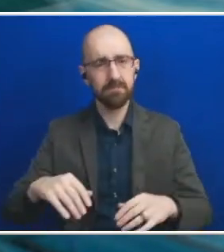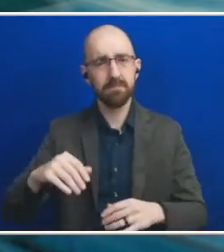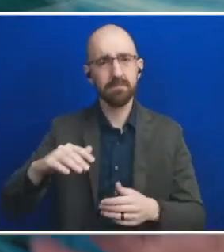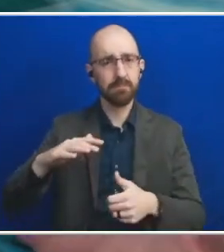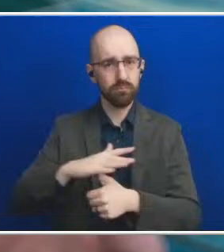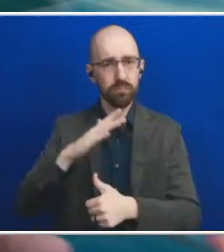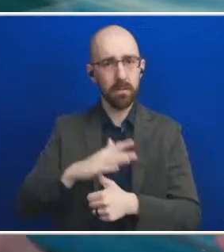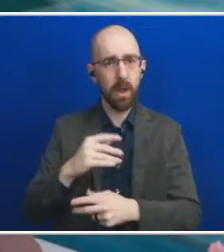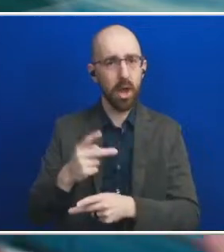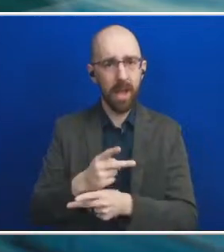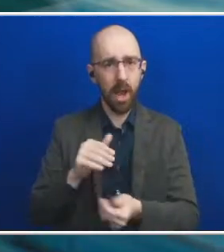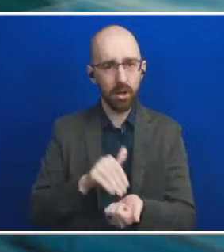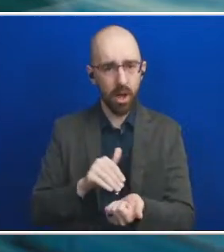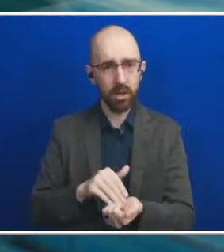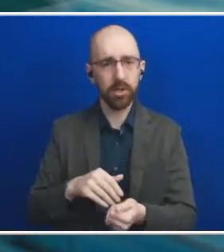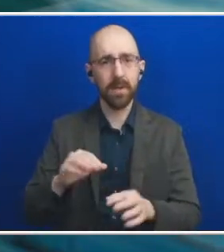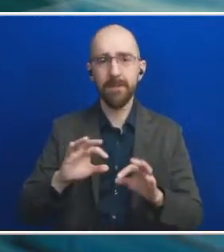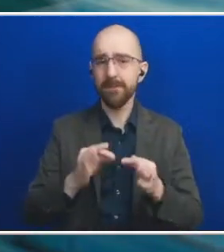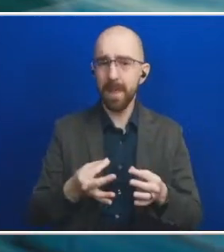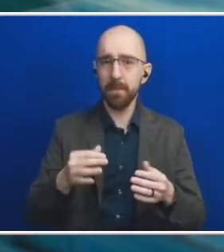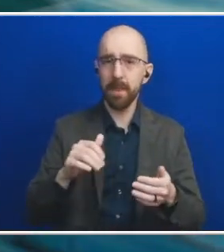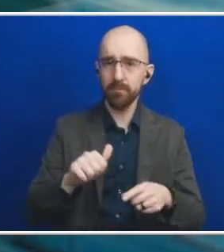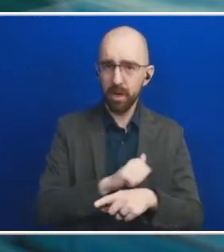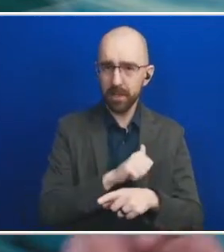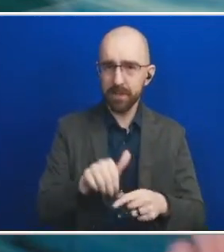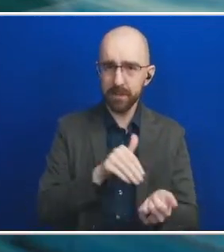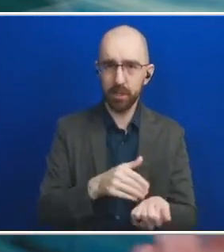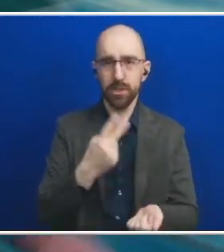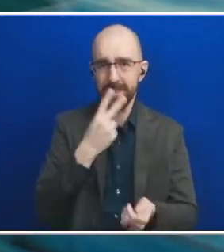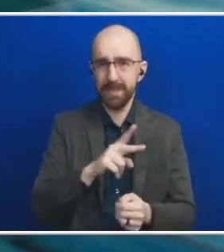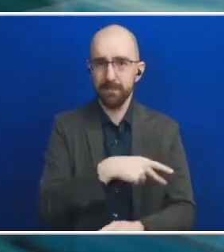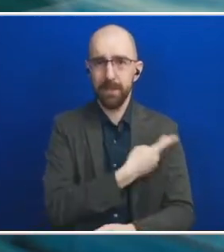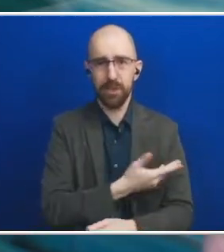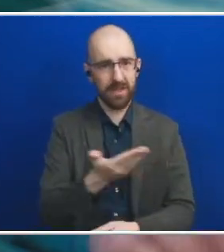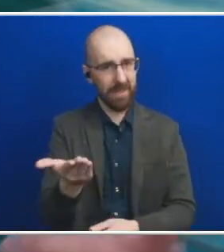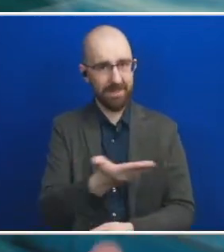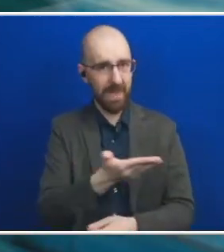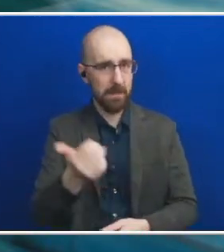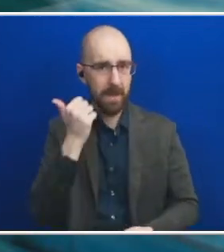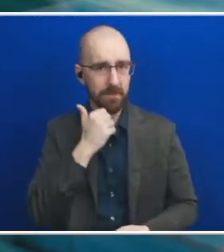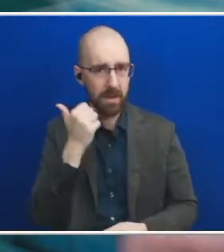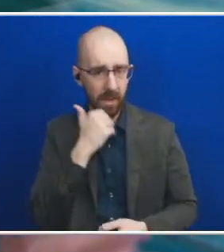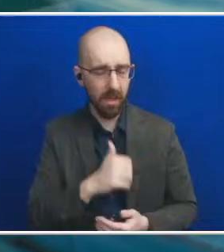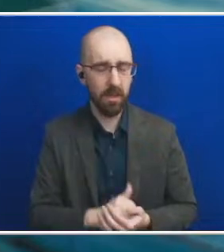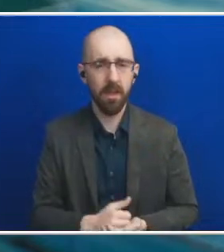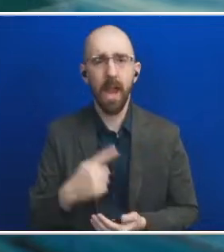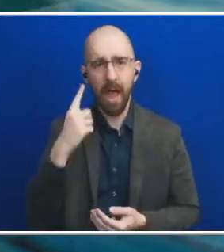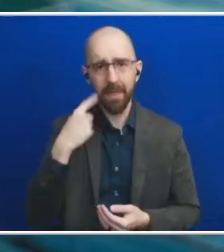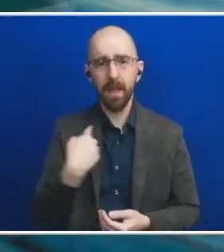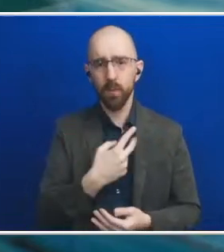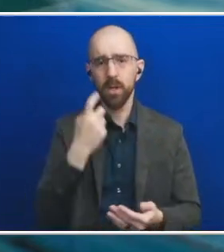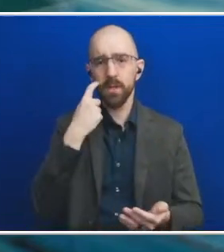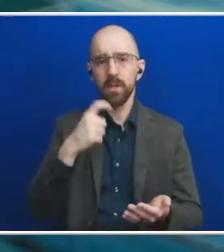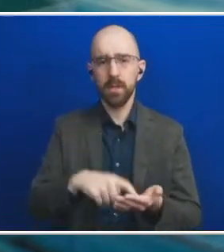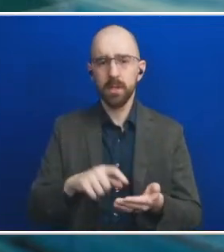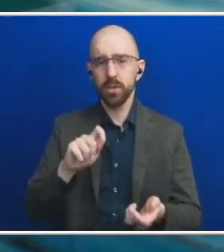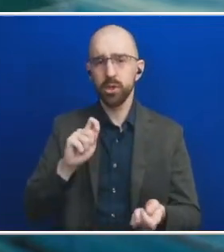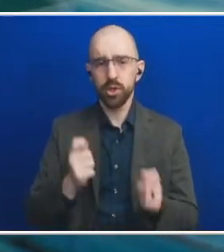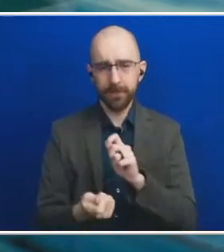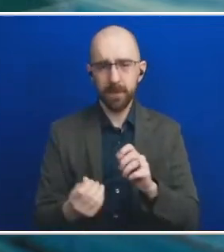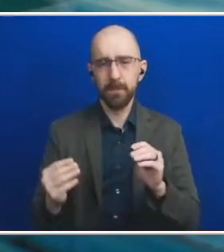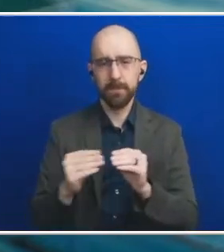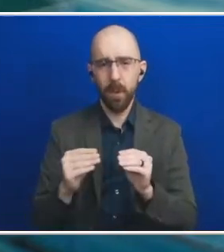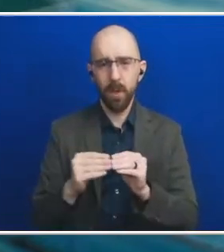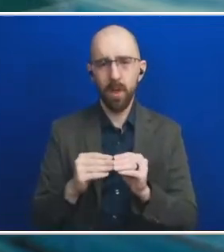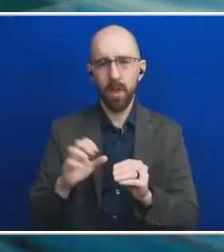family practice doctors who see patients like this on a daily basis. And I think we're seeing that shift of a lot more endoscopies